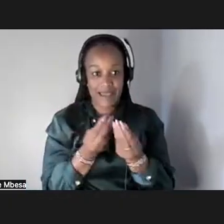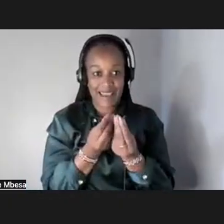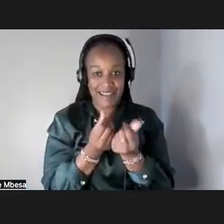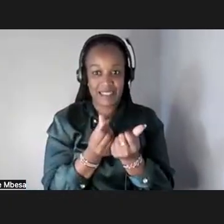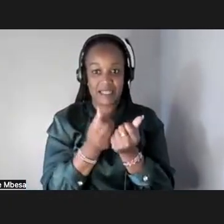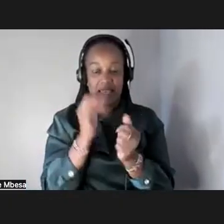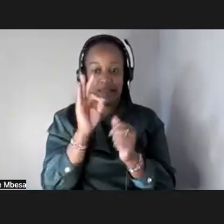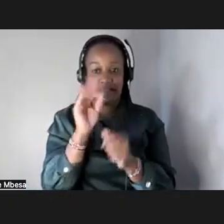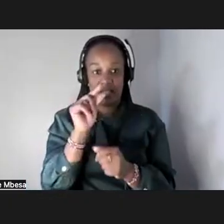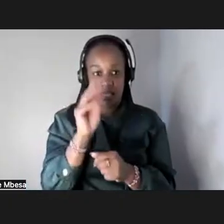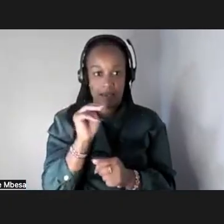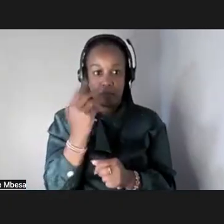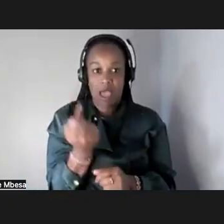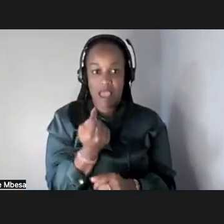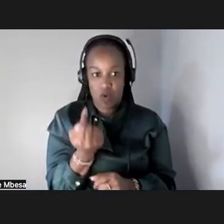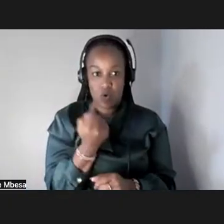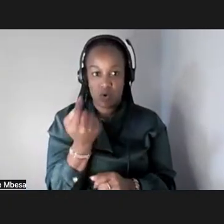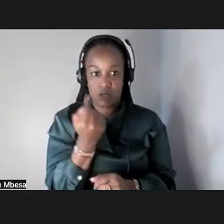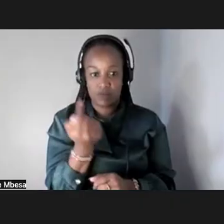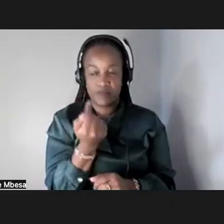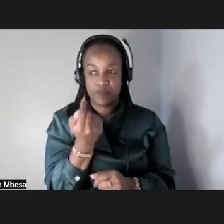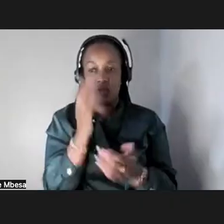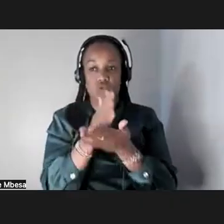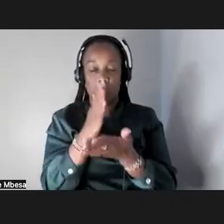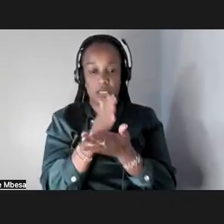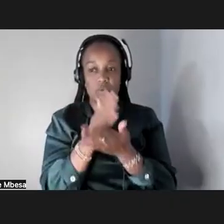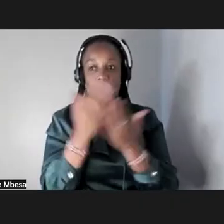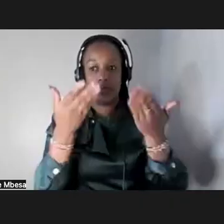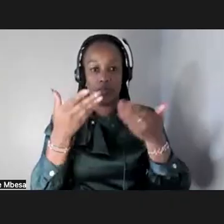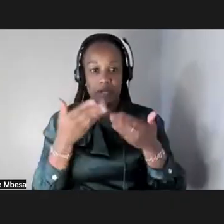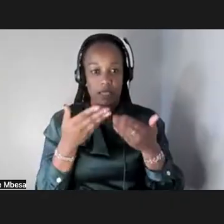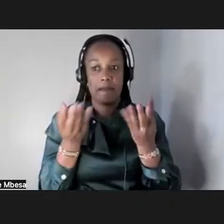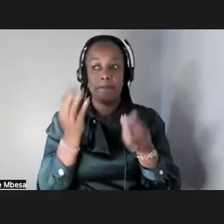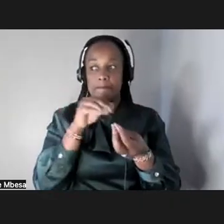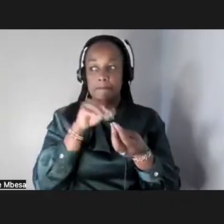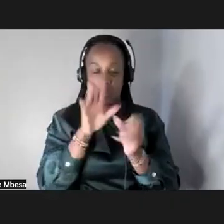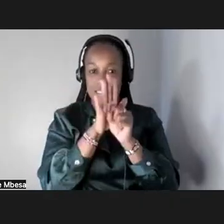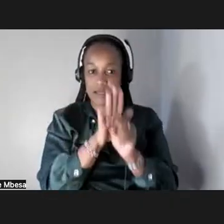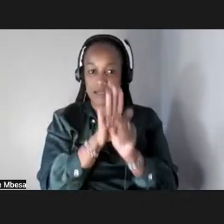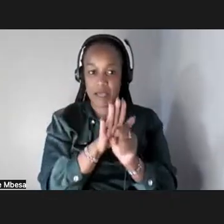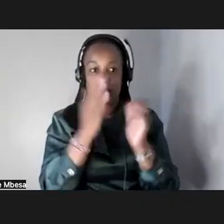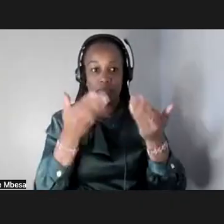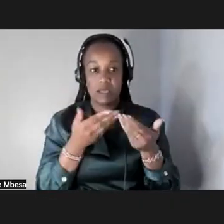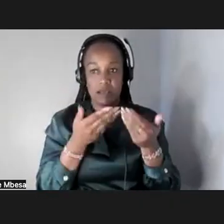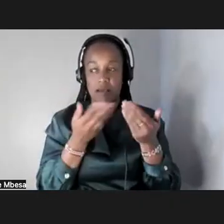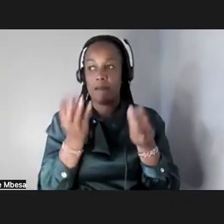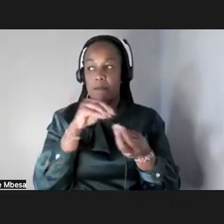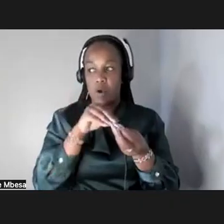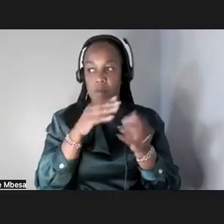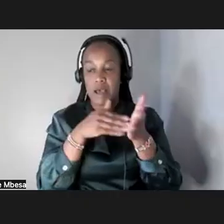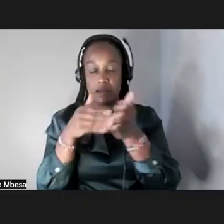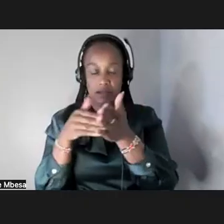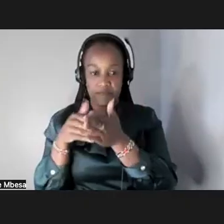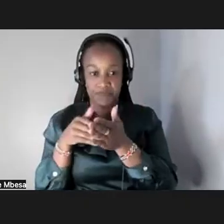would definitely fuel more stigma and create more barriers in addressing. FGM being a